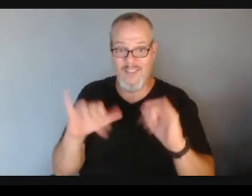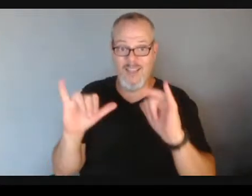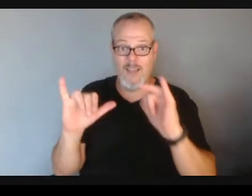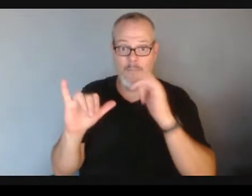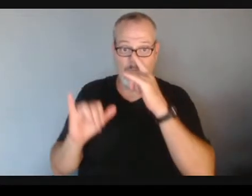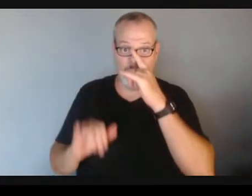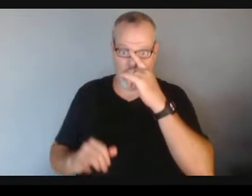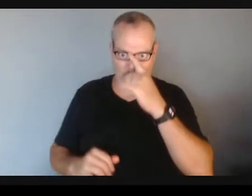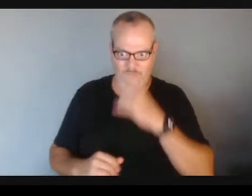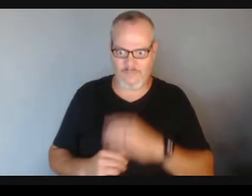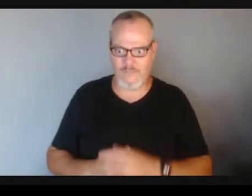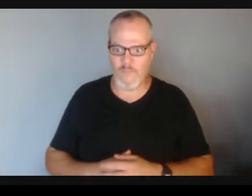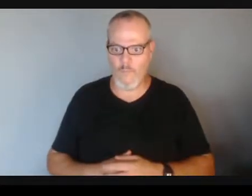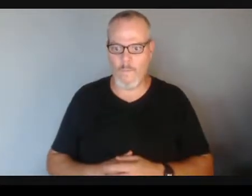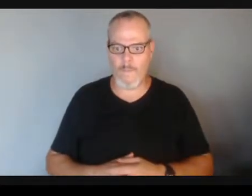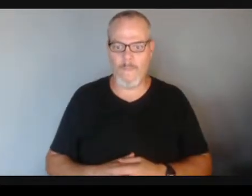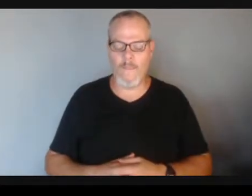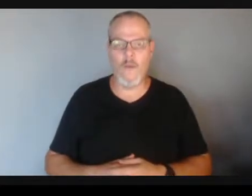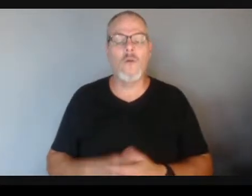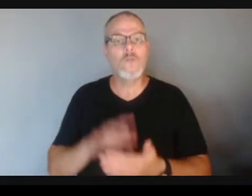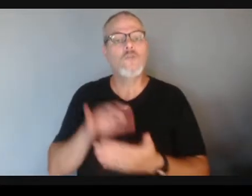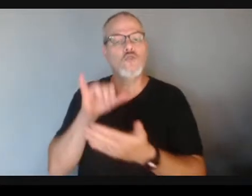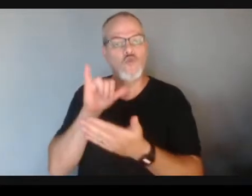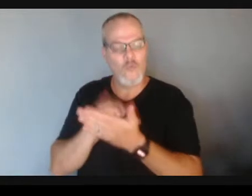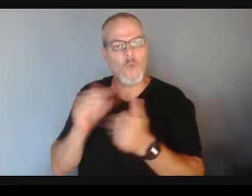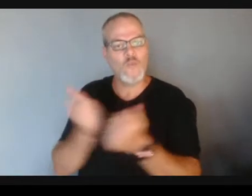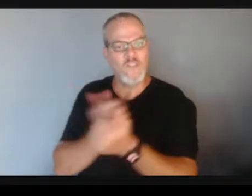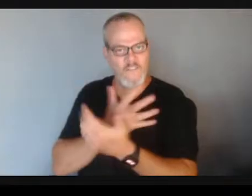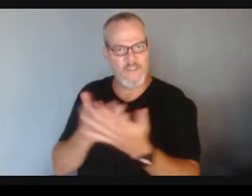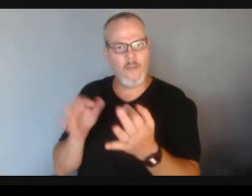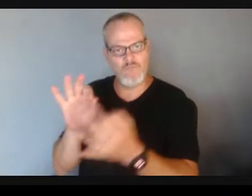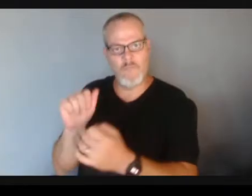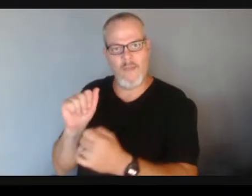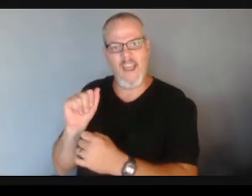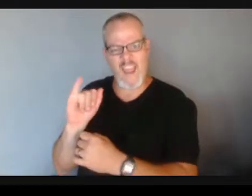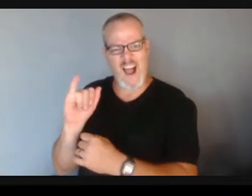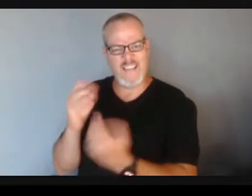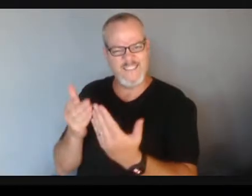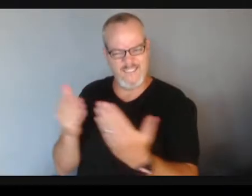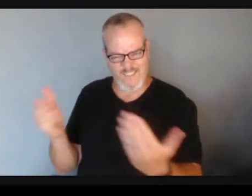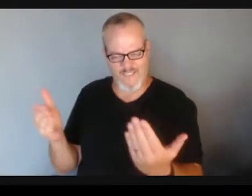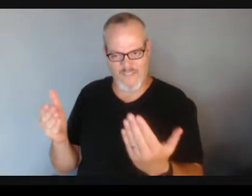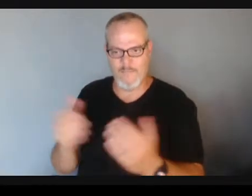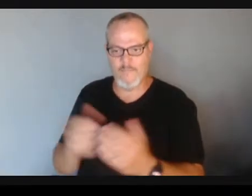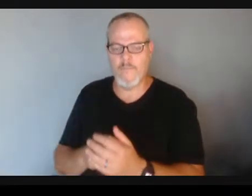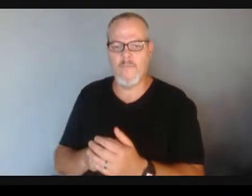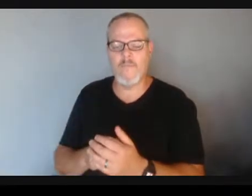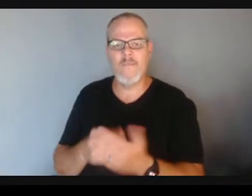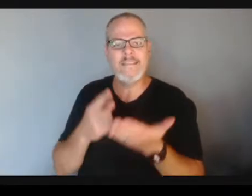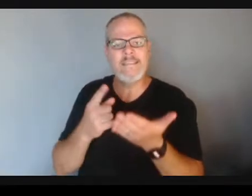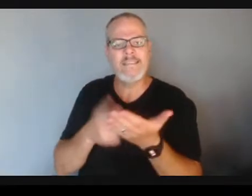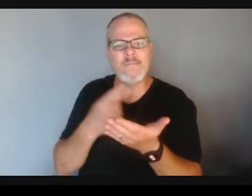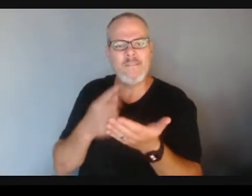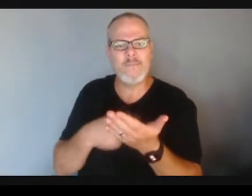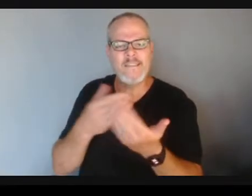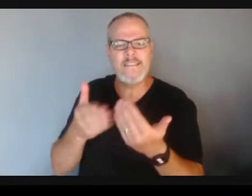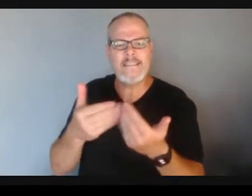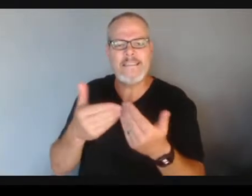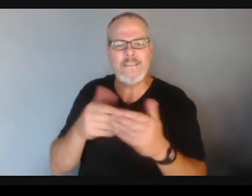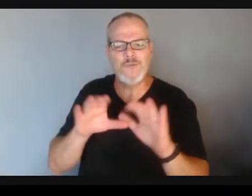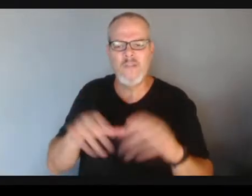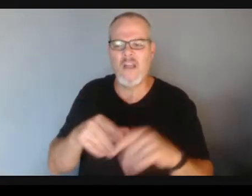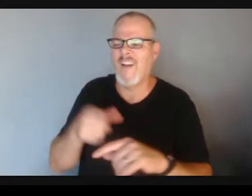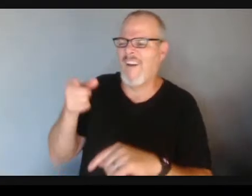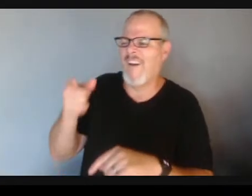So that was the AI slop. That was all out there. And that was something, it's easy to point your fingers at and just be like, oh,